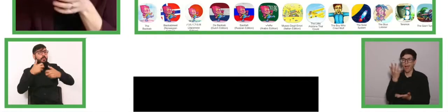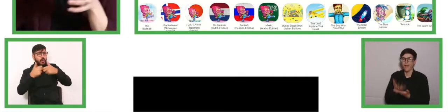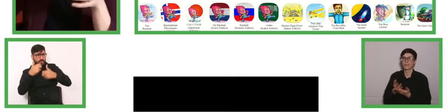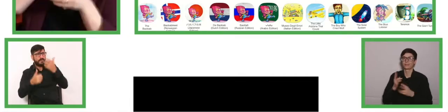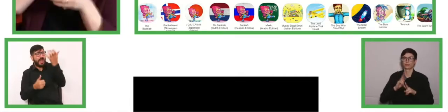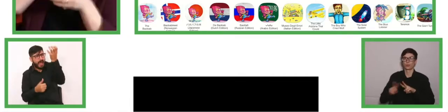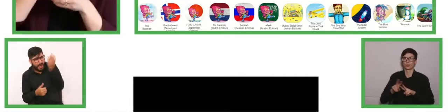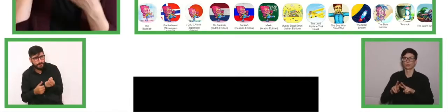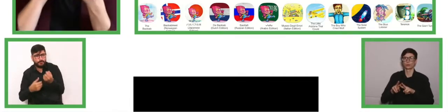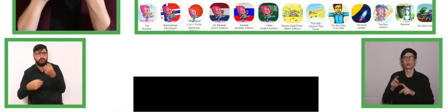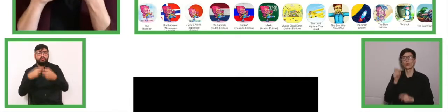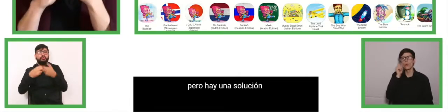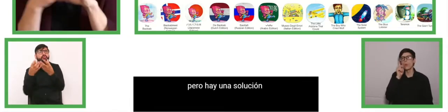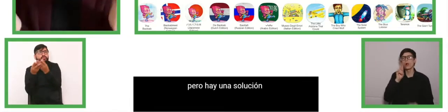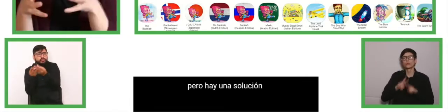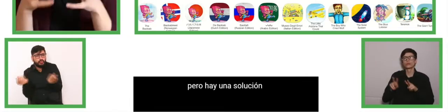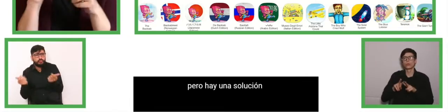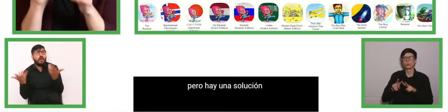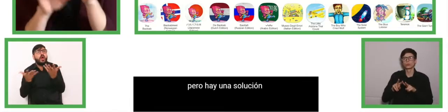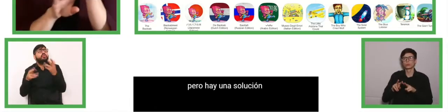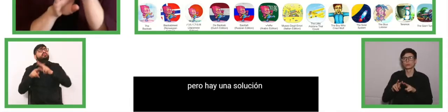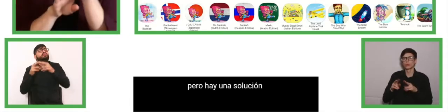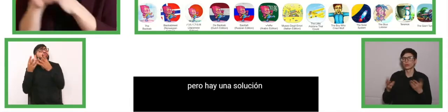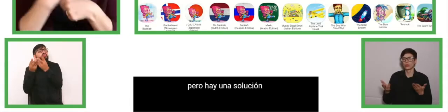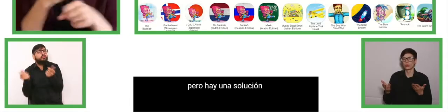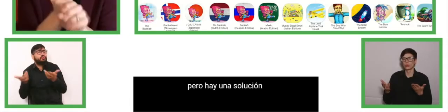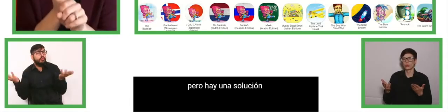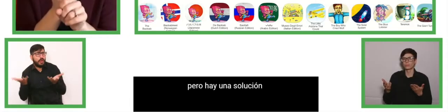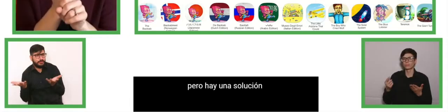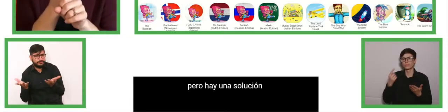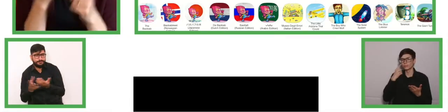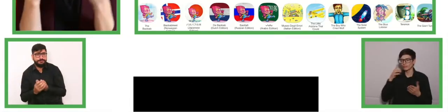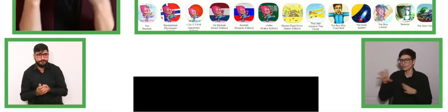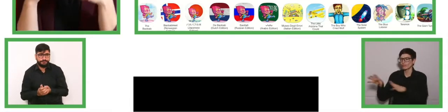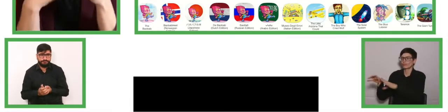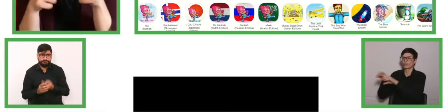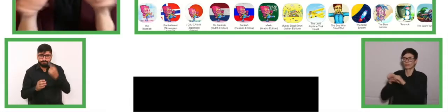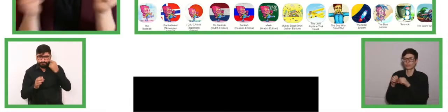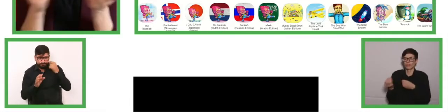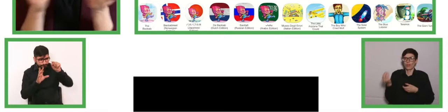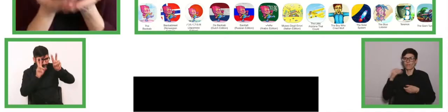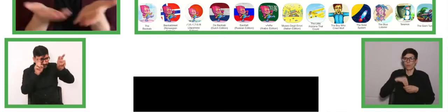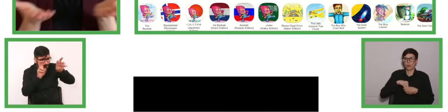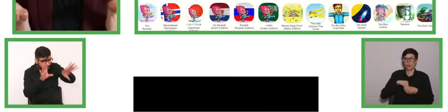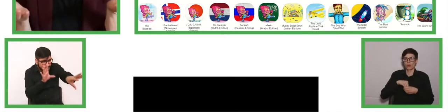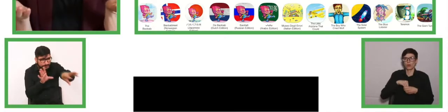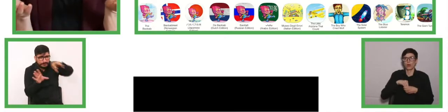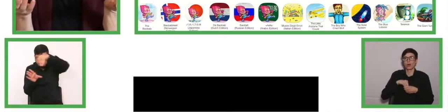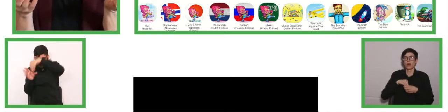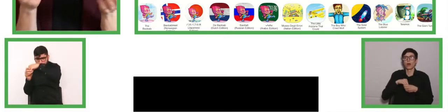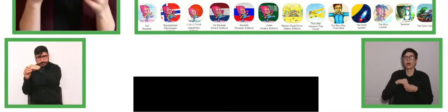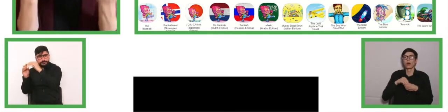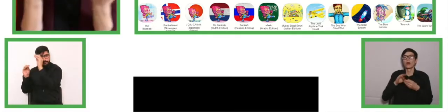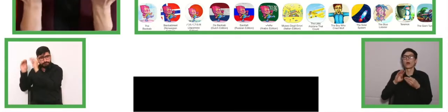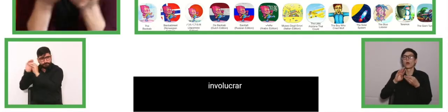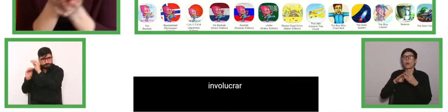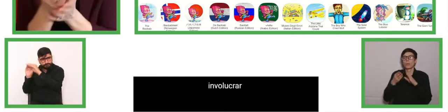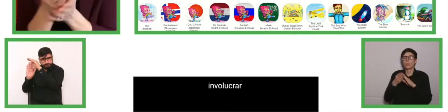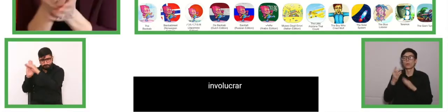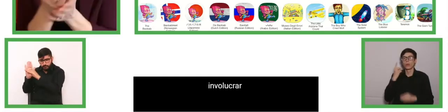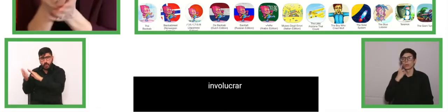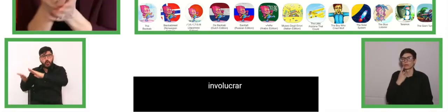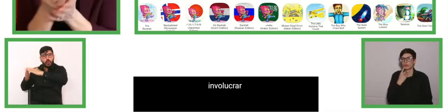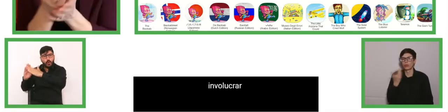The solution is to involve the deaf community in a deaf child's education in order to create sign language